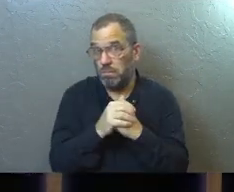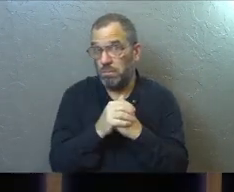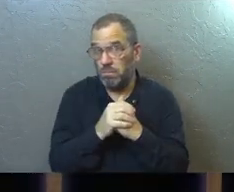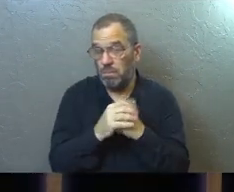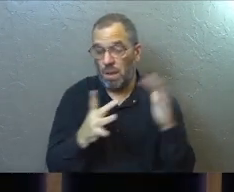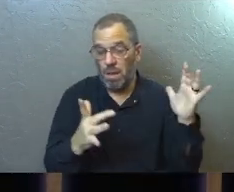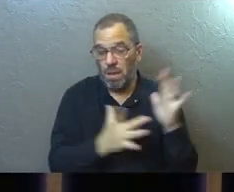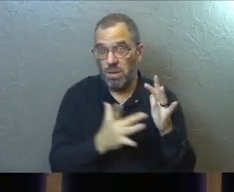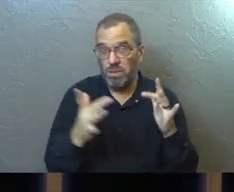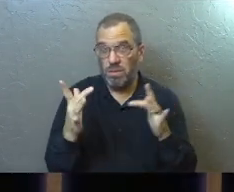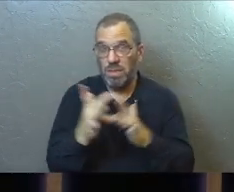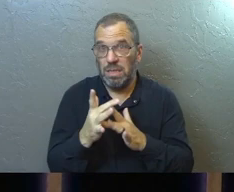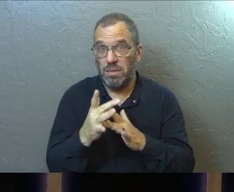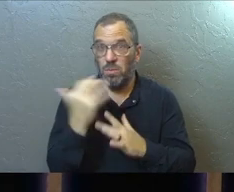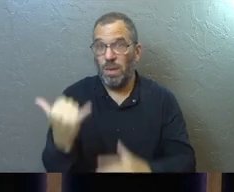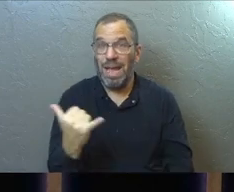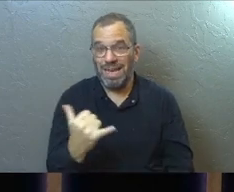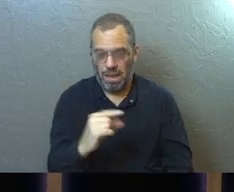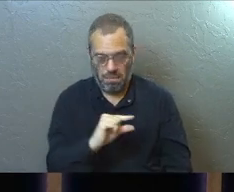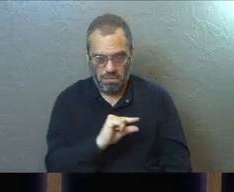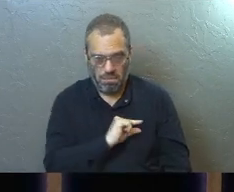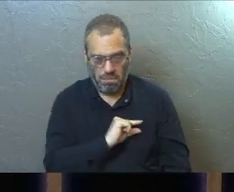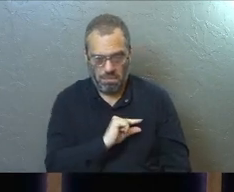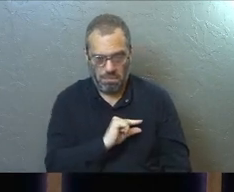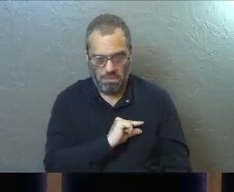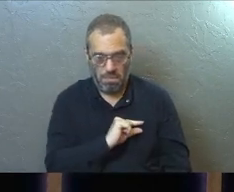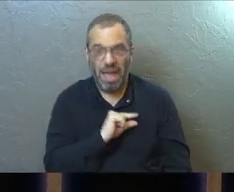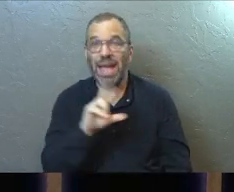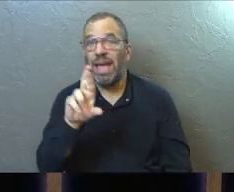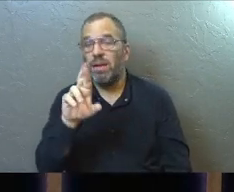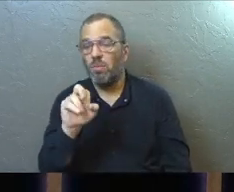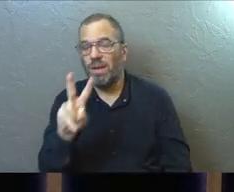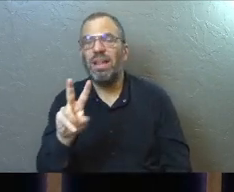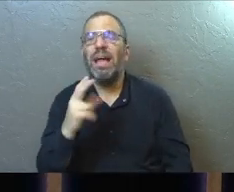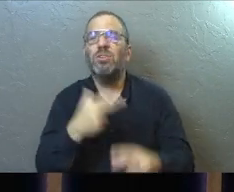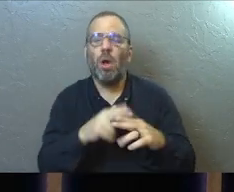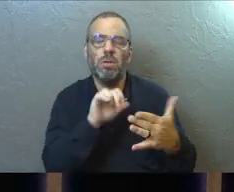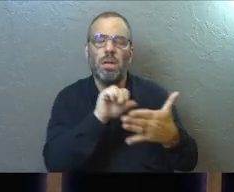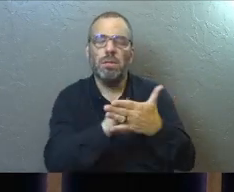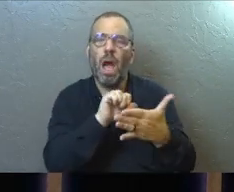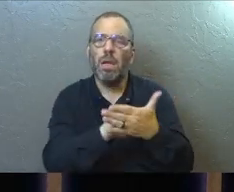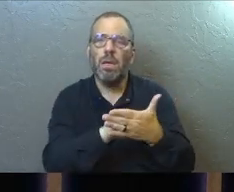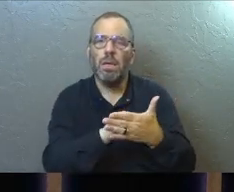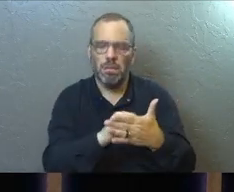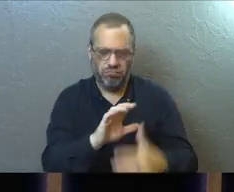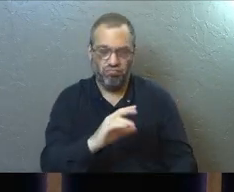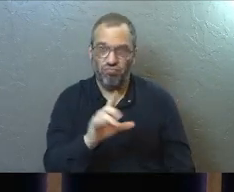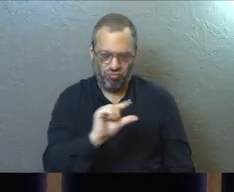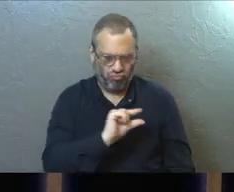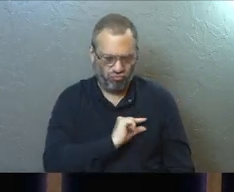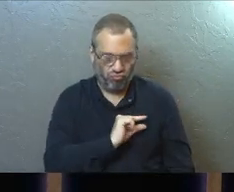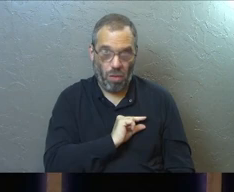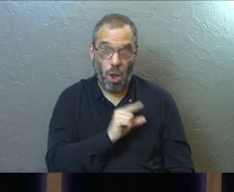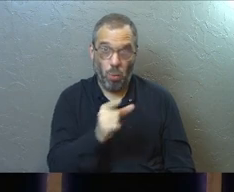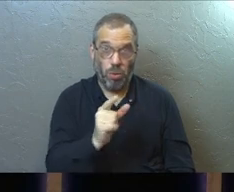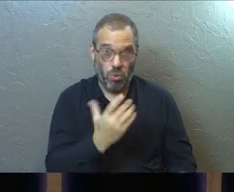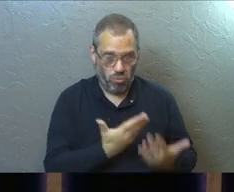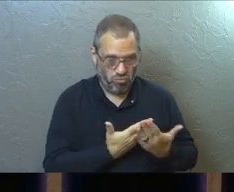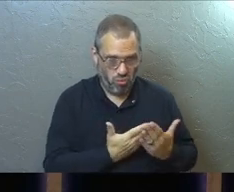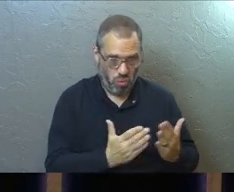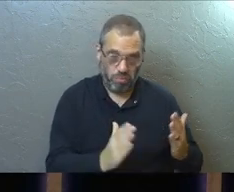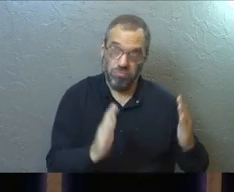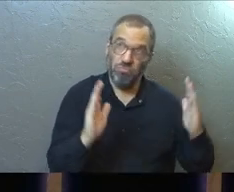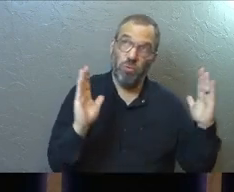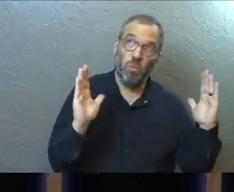Because Jesus is knocking on the door of your heart. That's what Revelation tells us. He's knocking. Will you open the door?